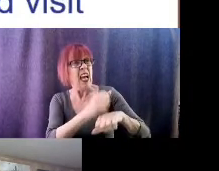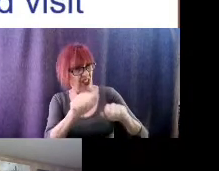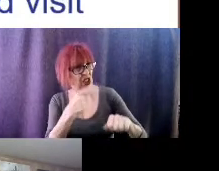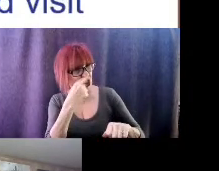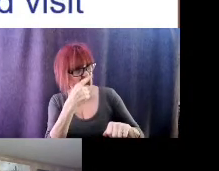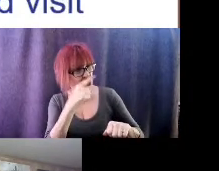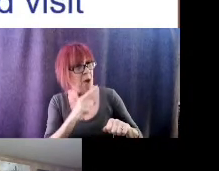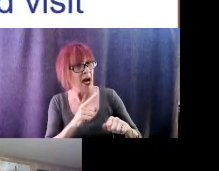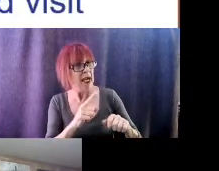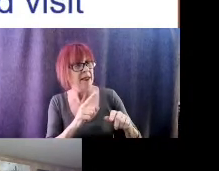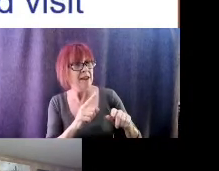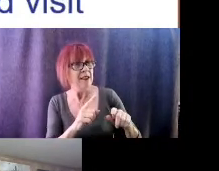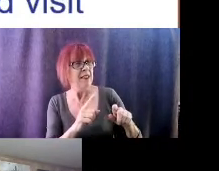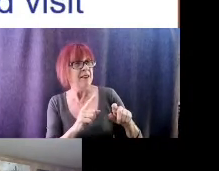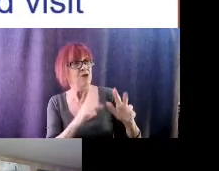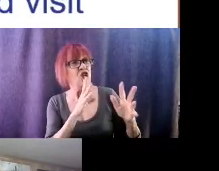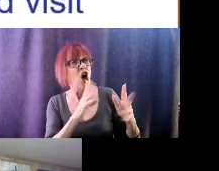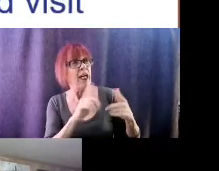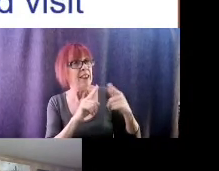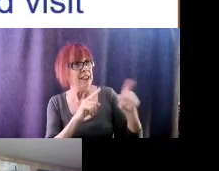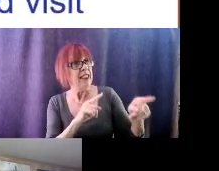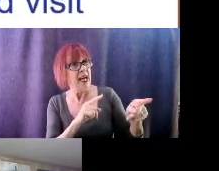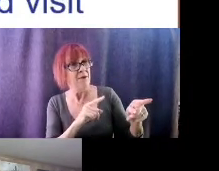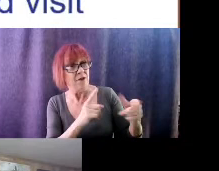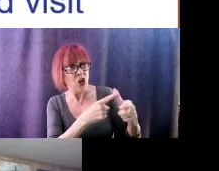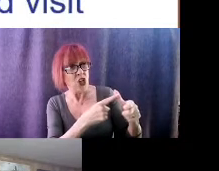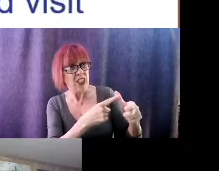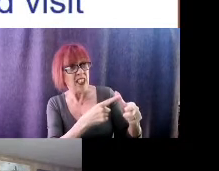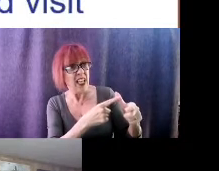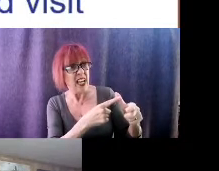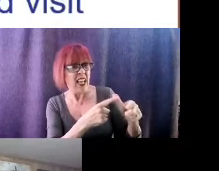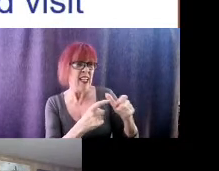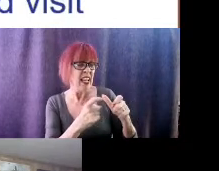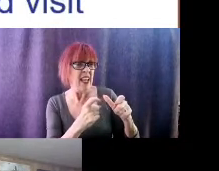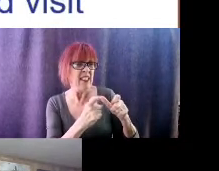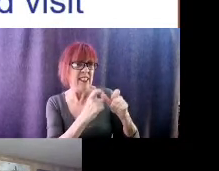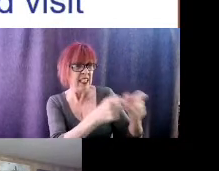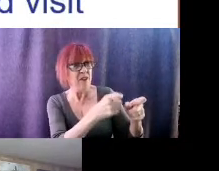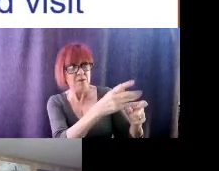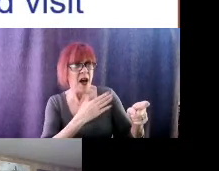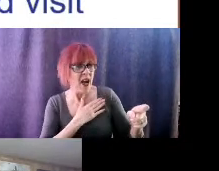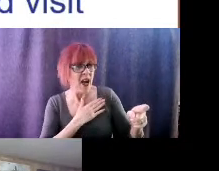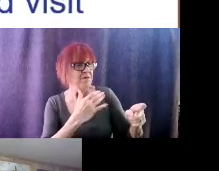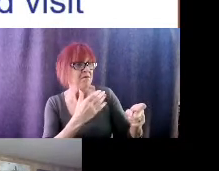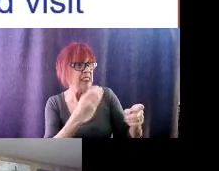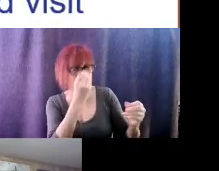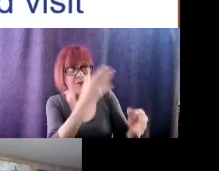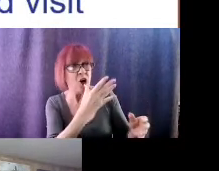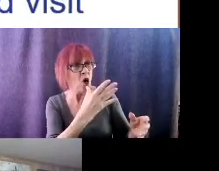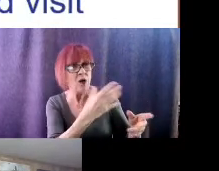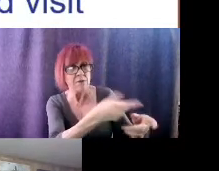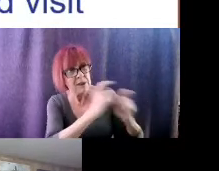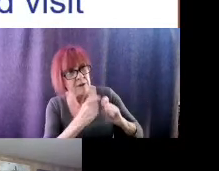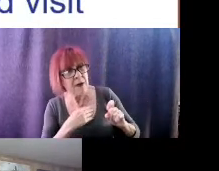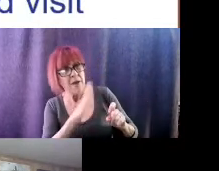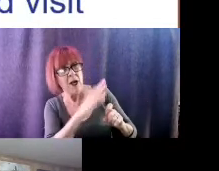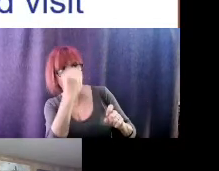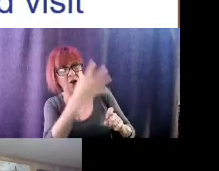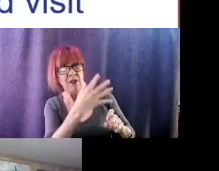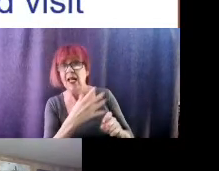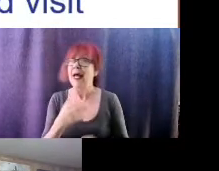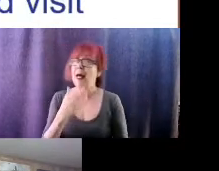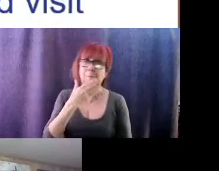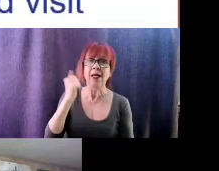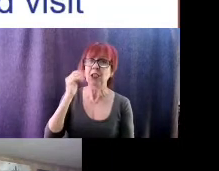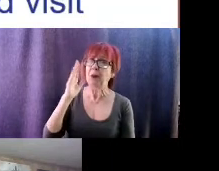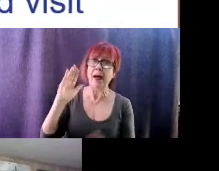doing what they call in sales a cold call, where you just go and knock on a door and try to tell somebody about something because